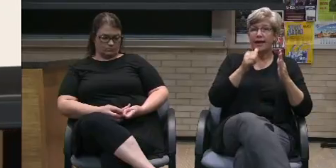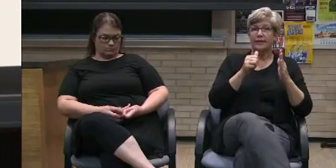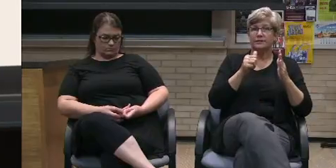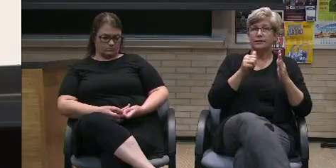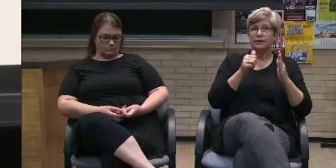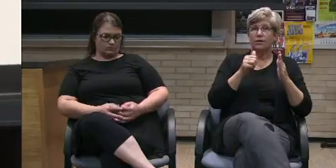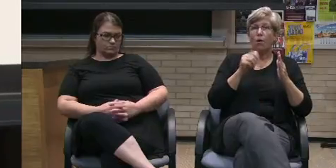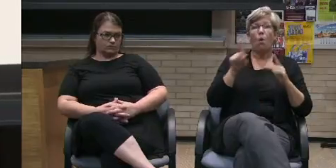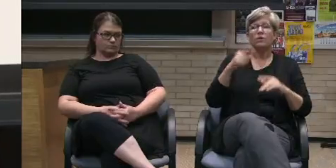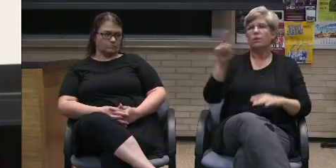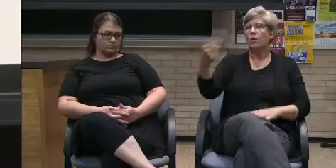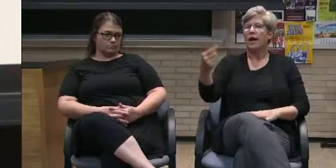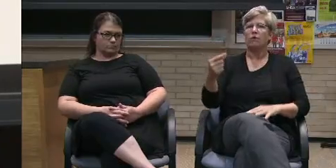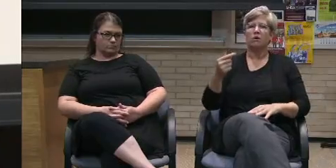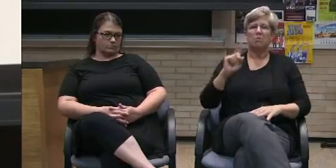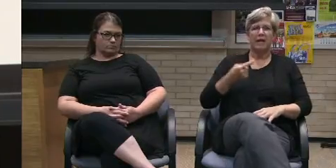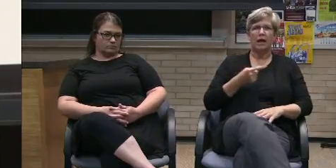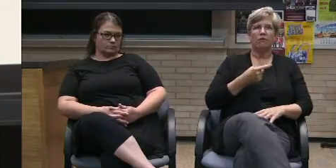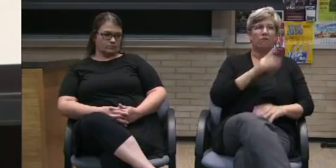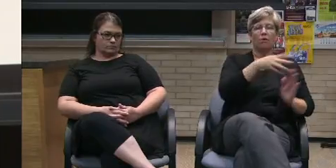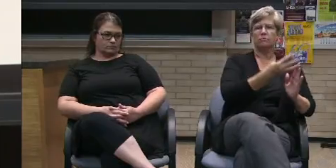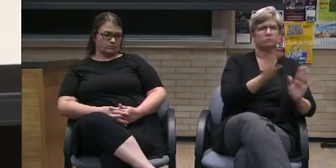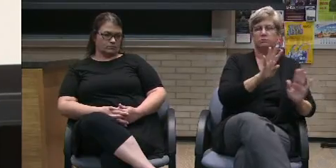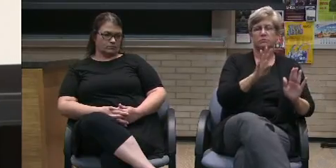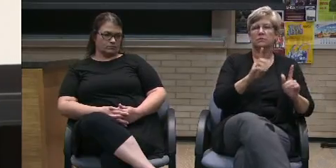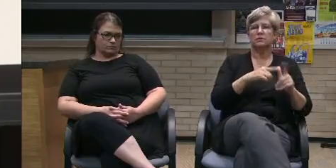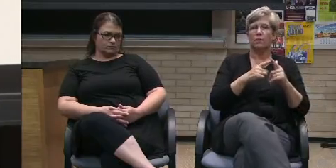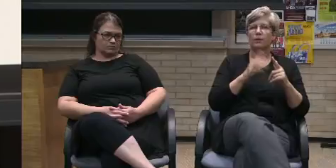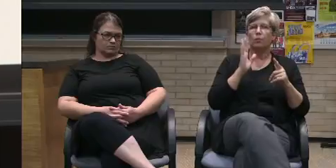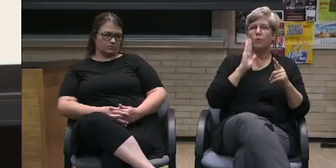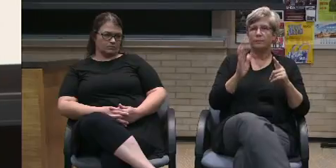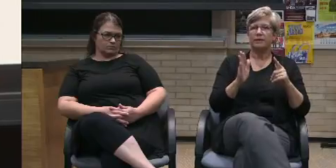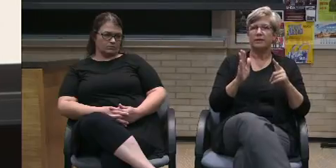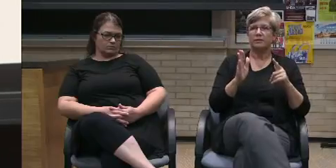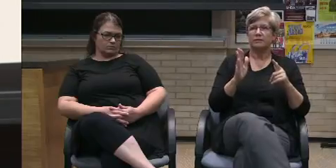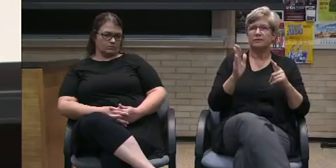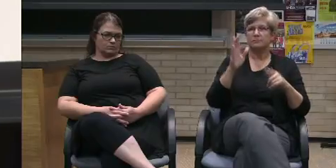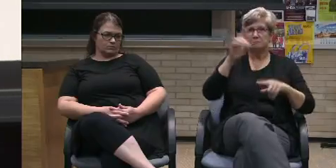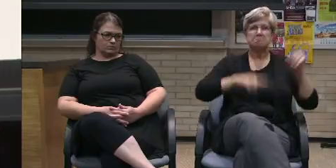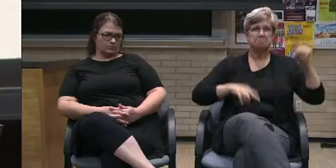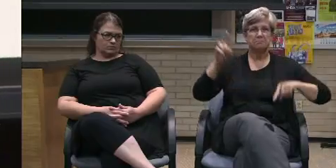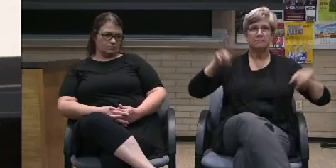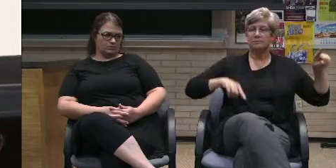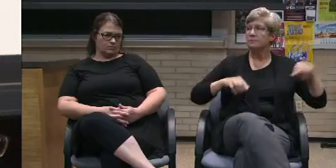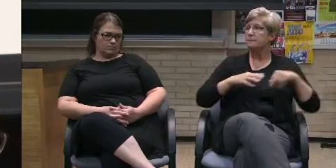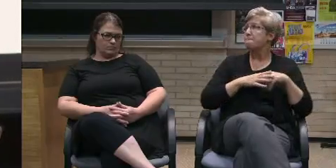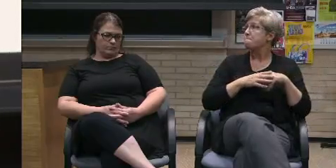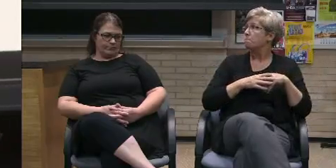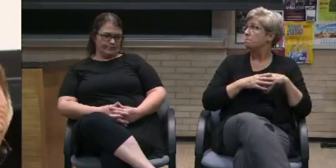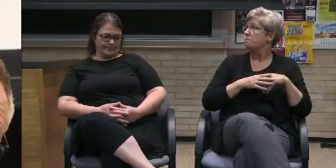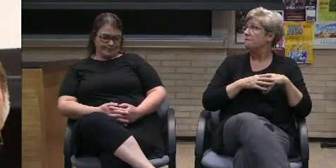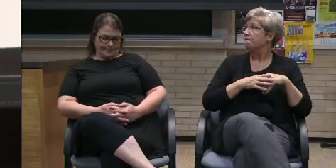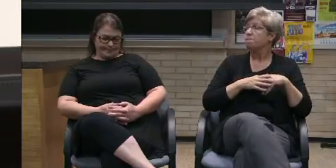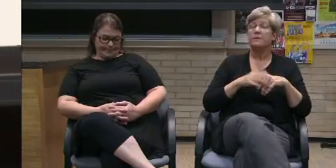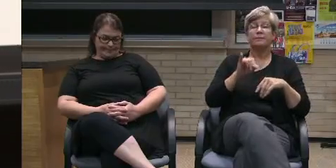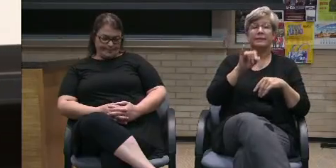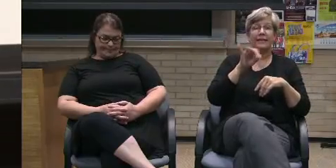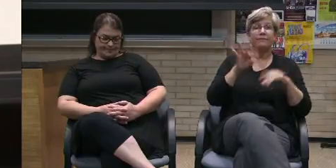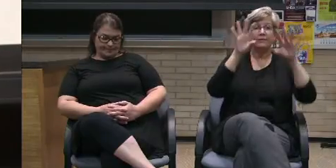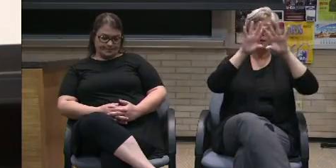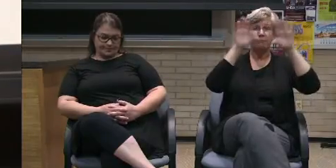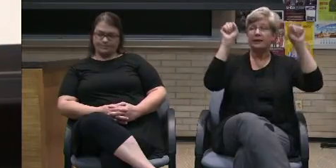hour or two at this one. That it would be, some distribution. Of course, imagine the president might say, I need you more than